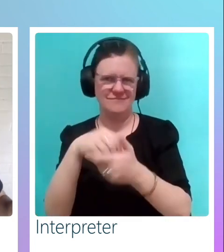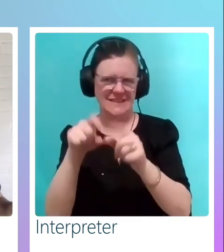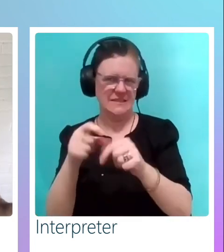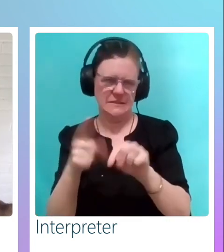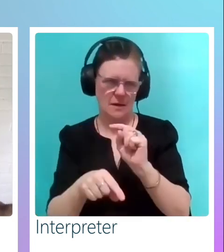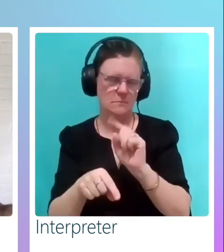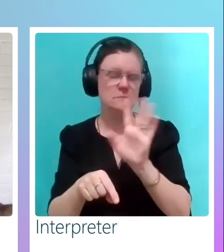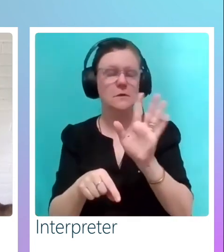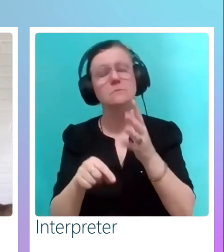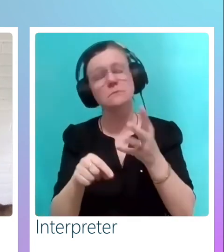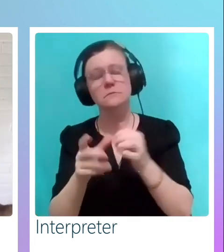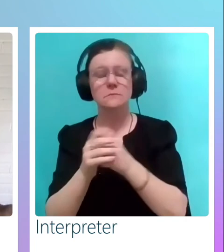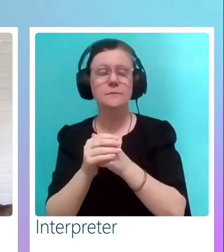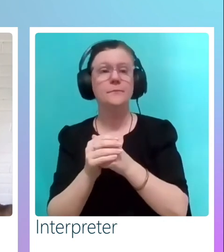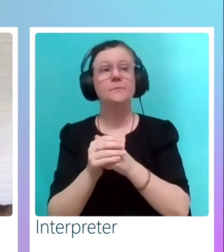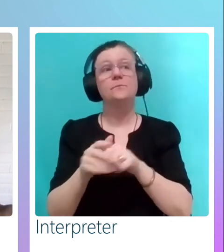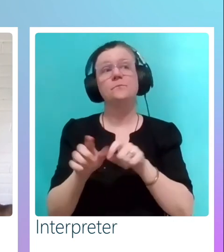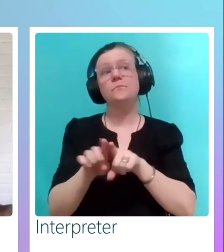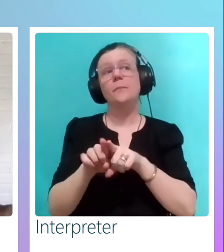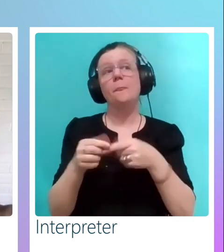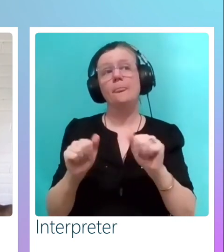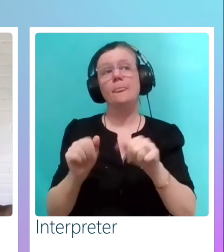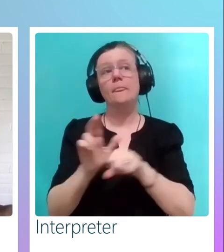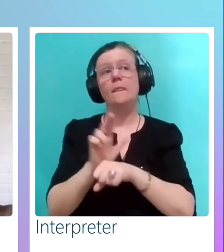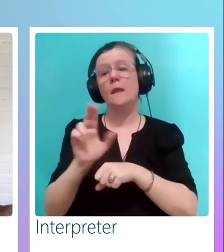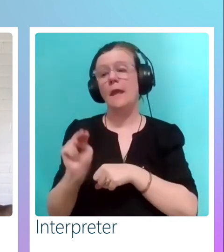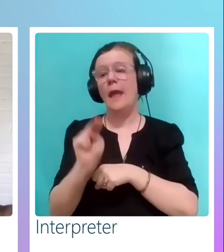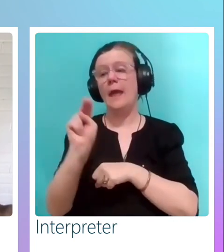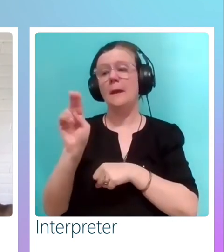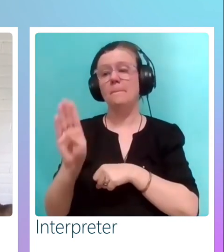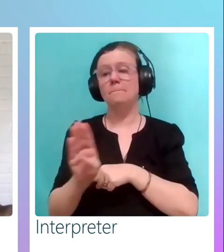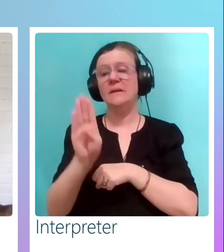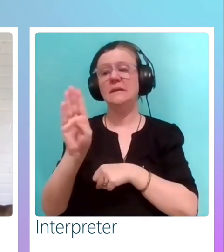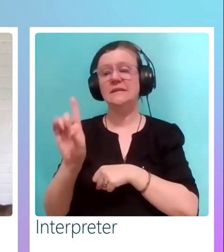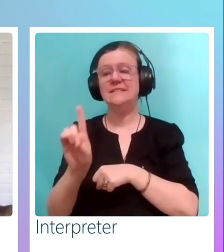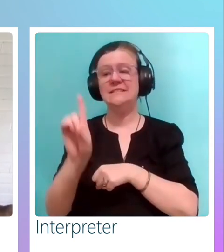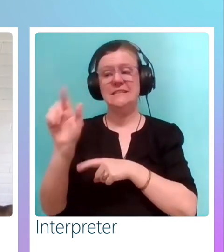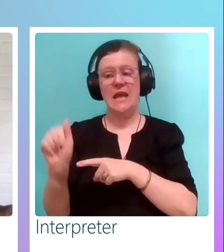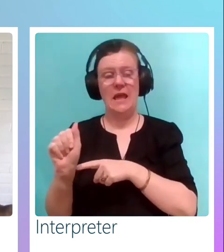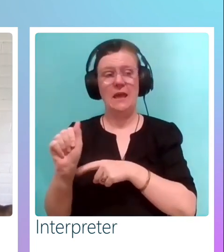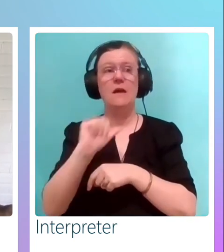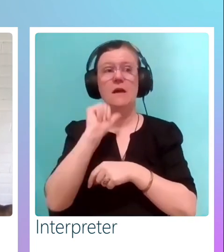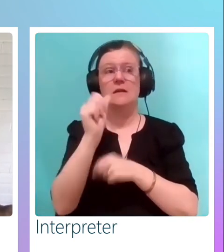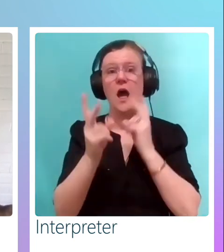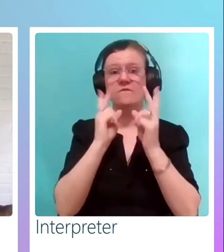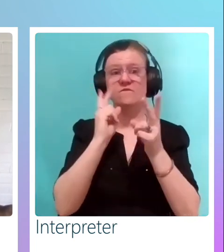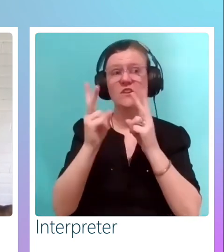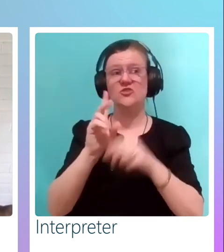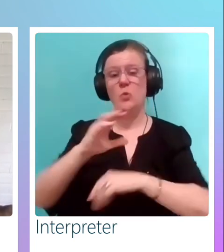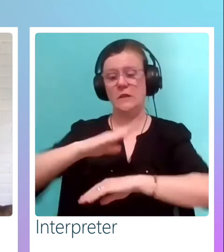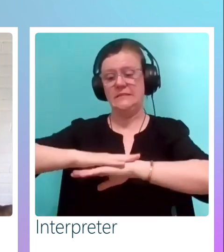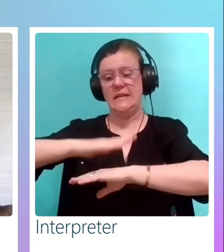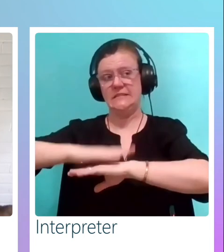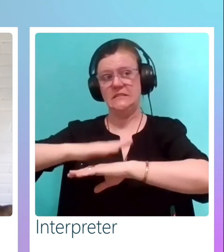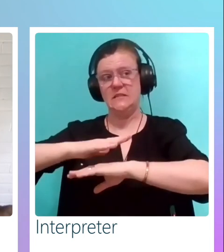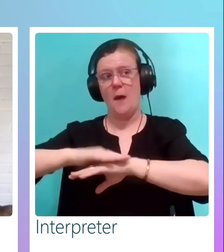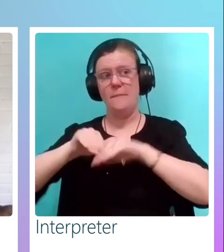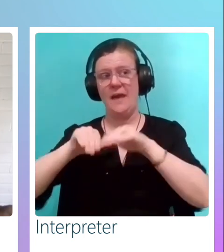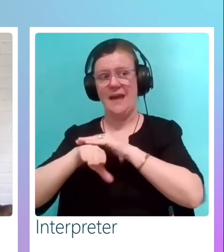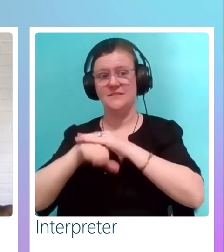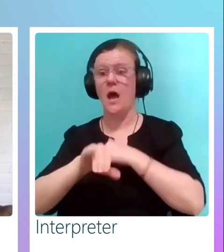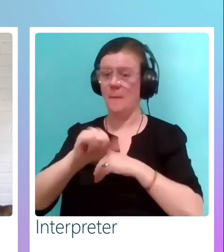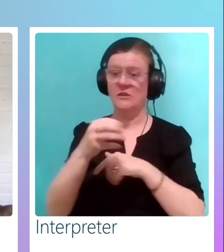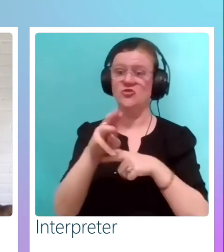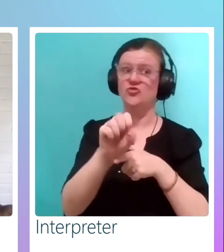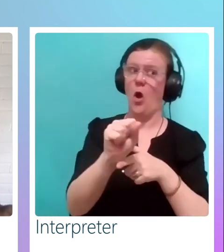Interesting. Also, we try and use things like NVDA, non-visual desktop access, because Jaws is so good that it